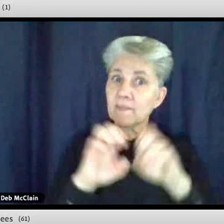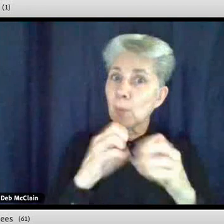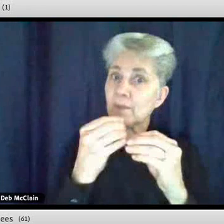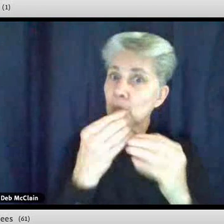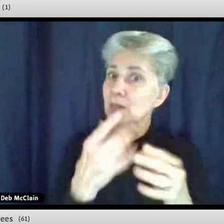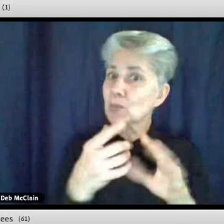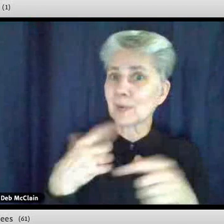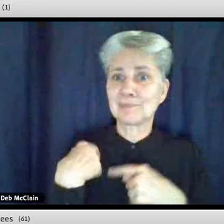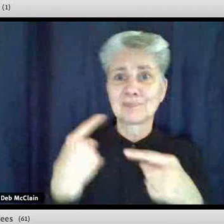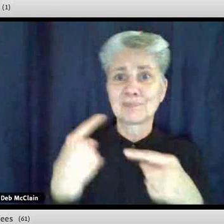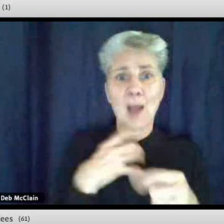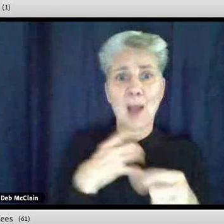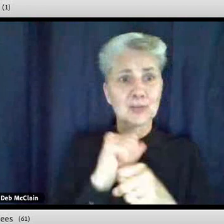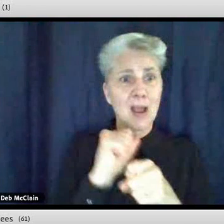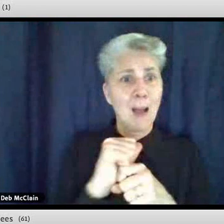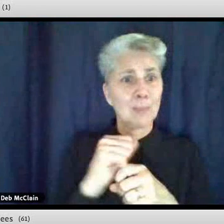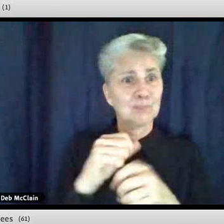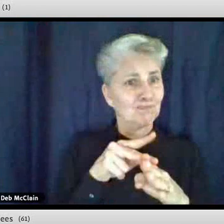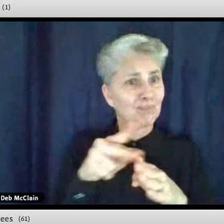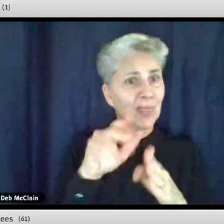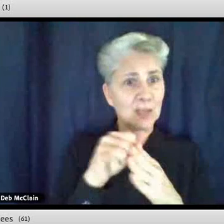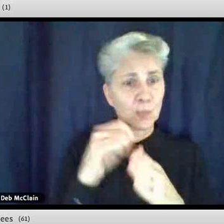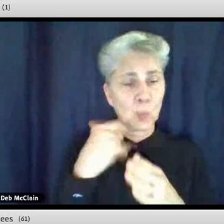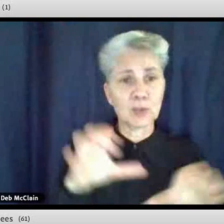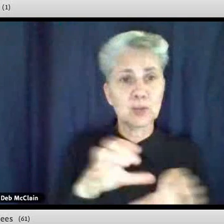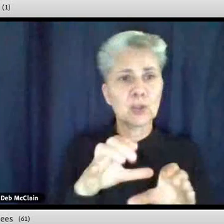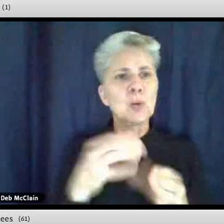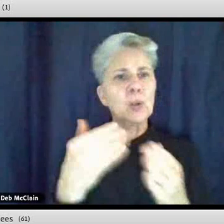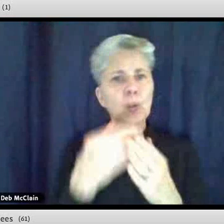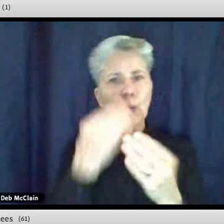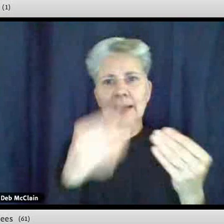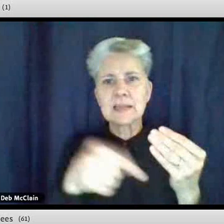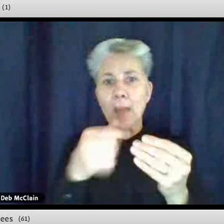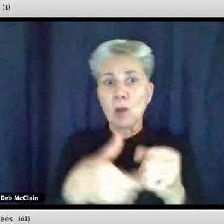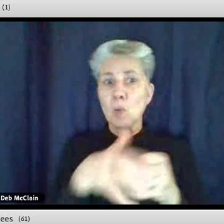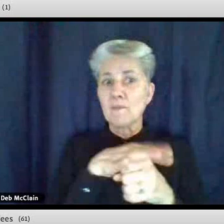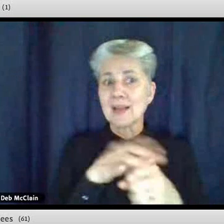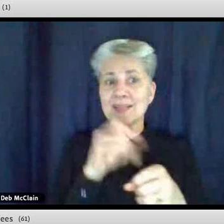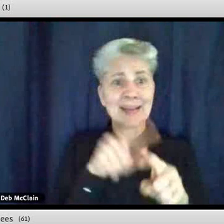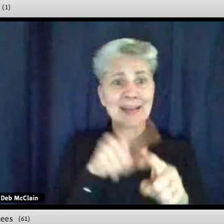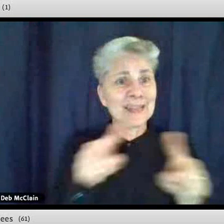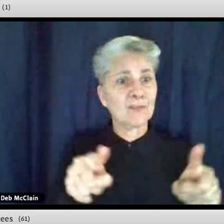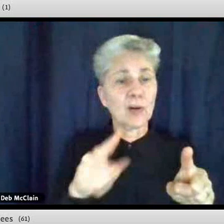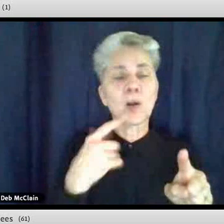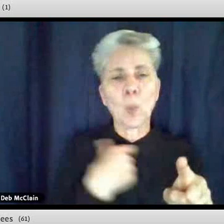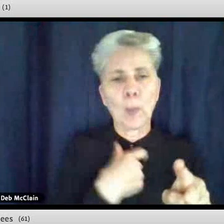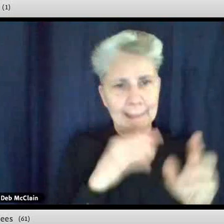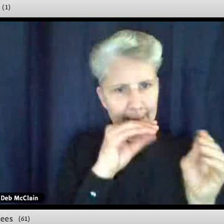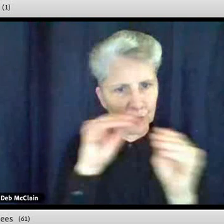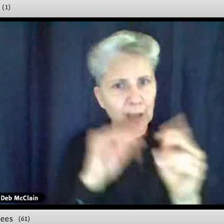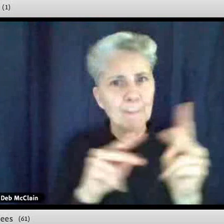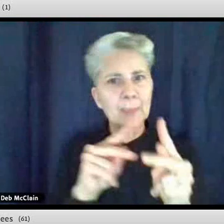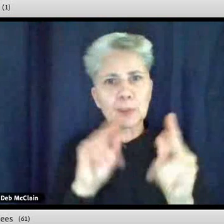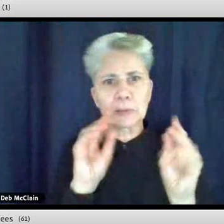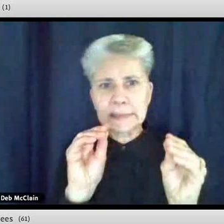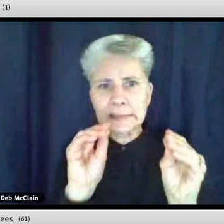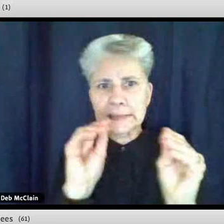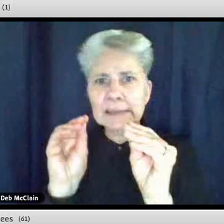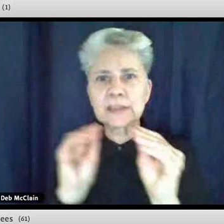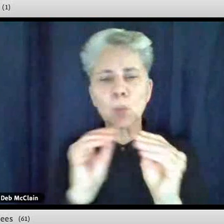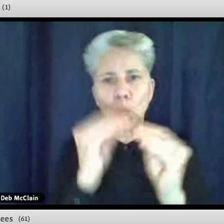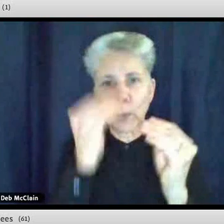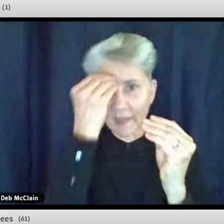to catch up with you too. We know how to evaluate information. We've done this our entire careers. This new stuff about coronavirus is